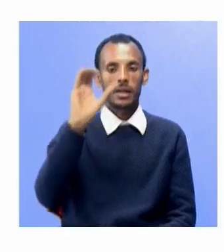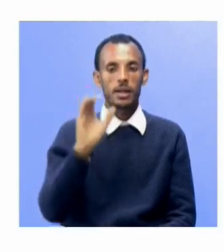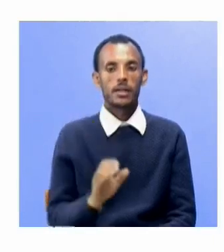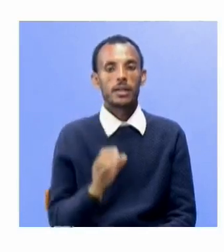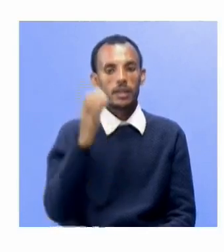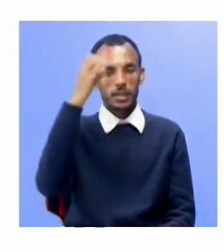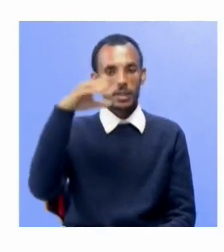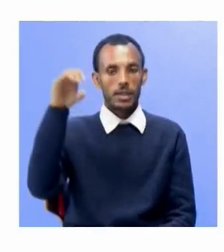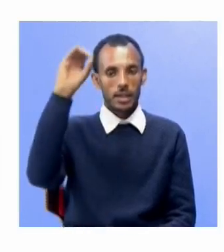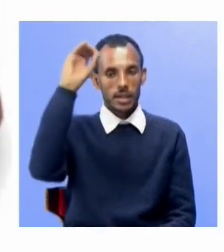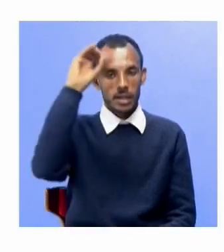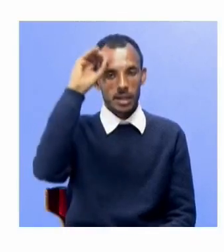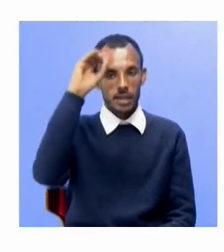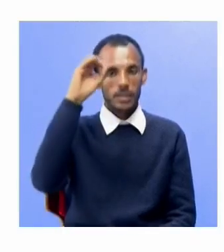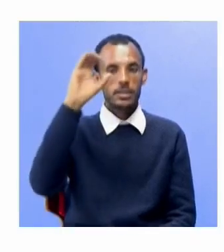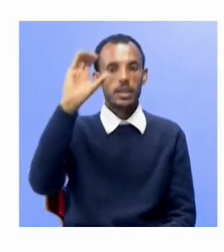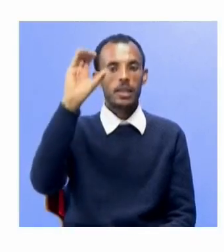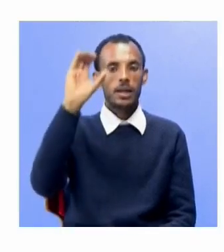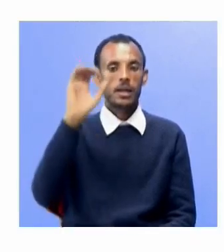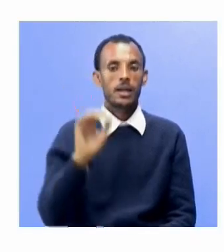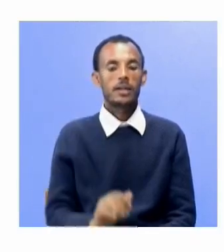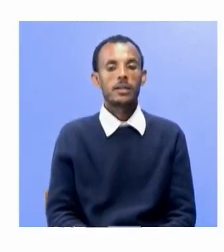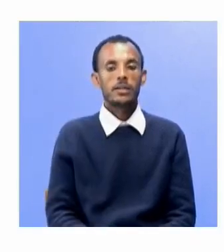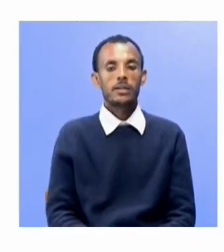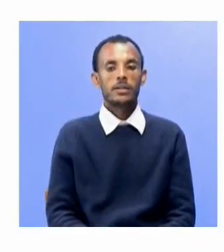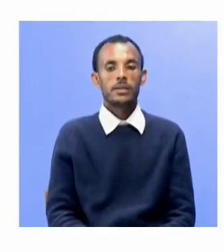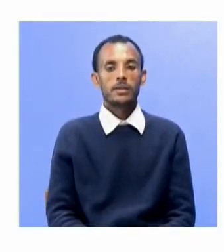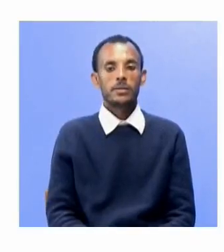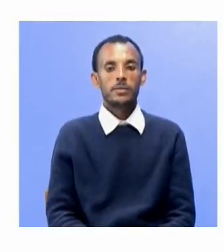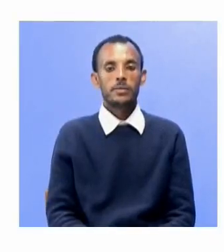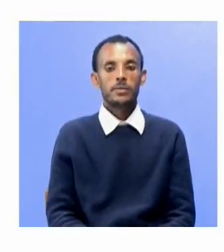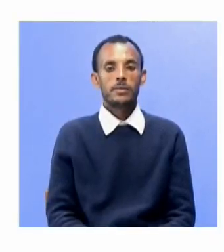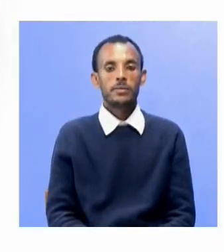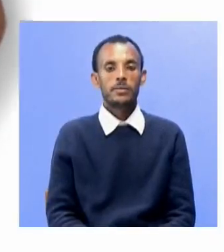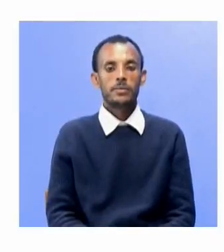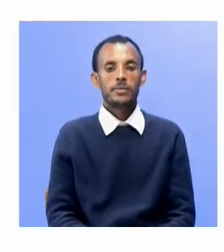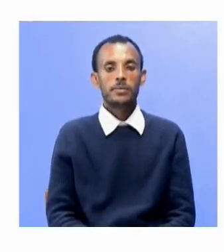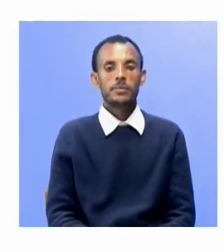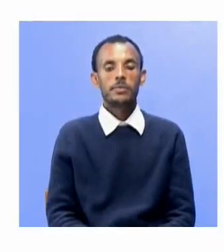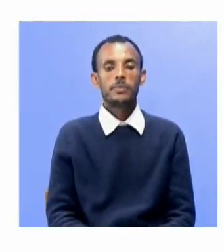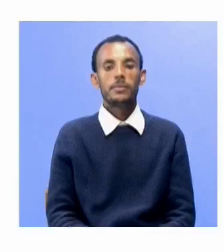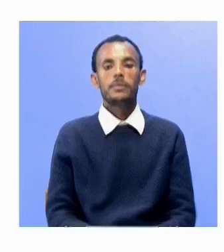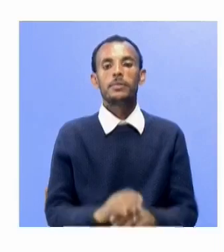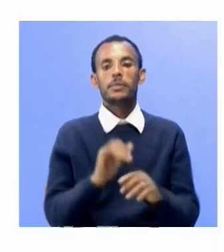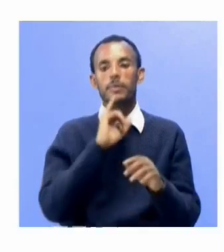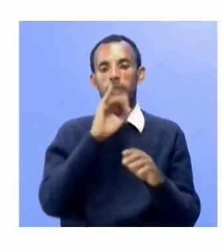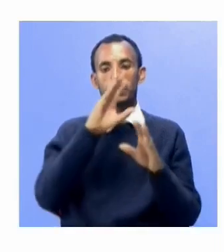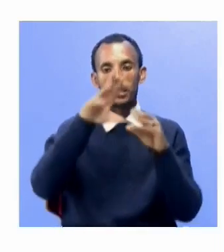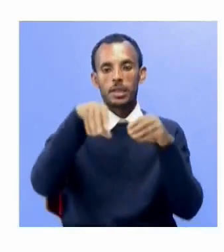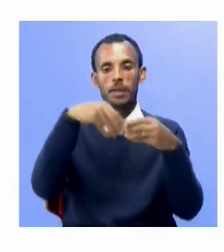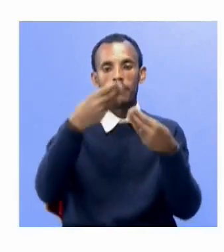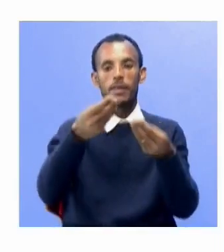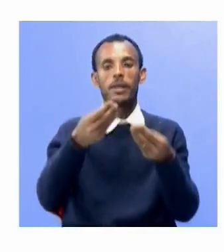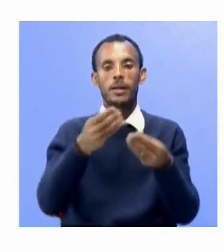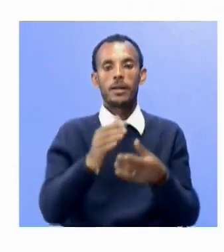In degree centigrade is given.